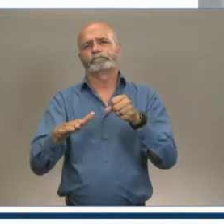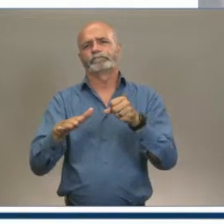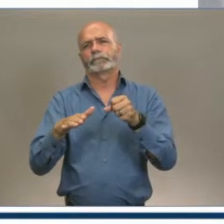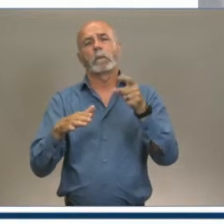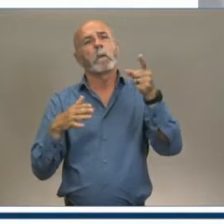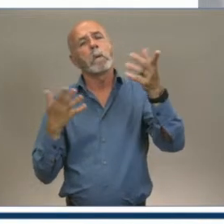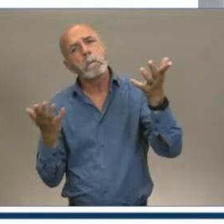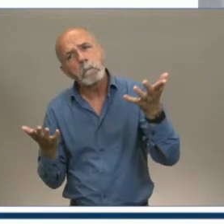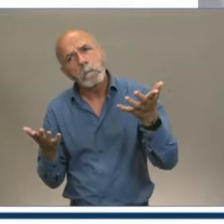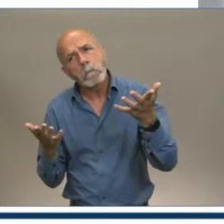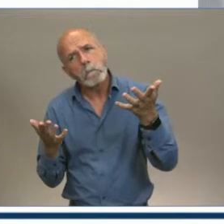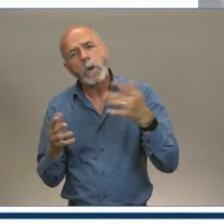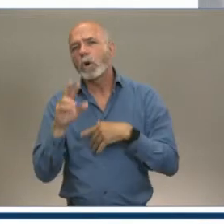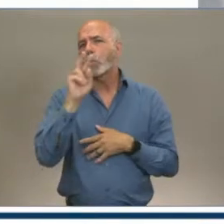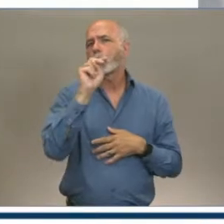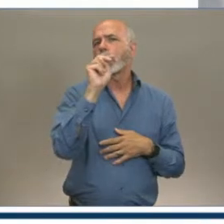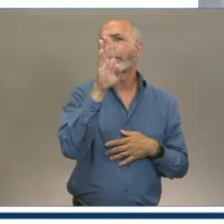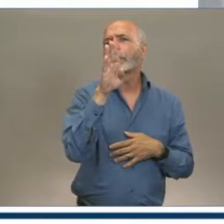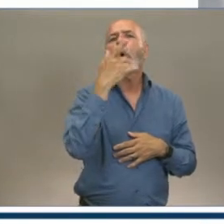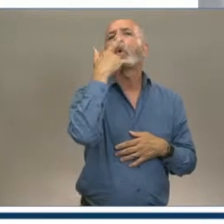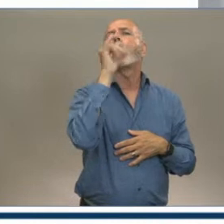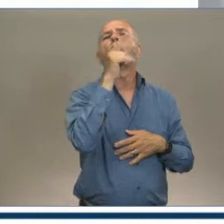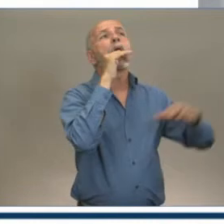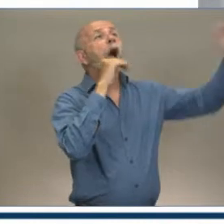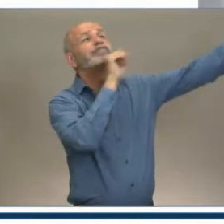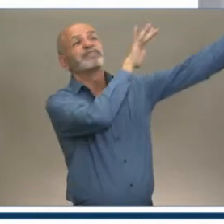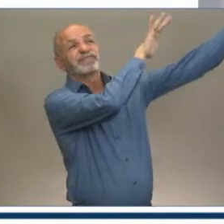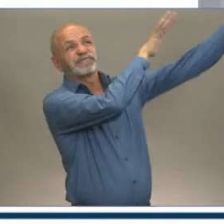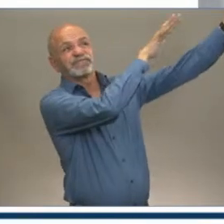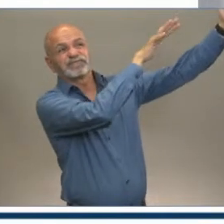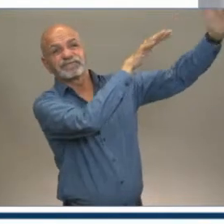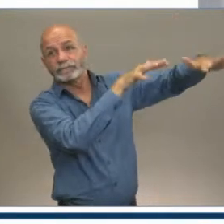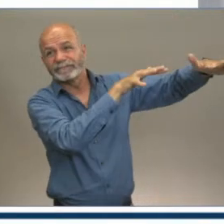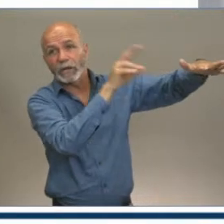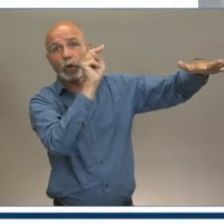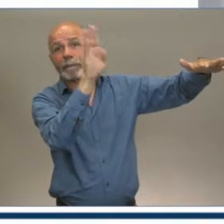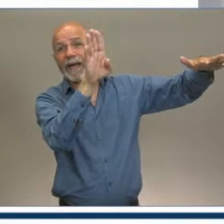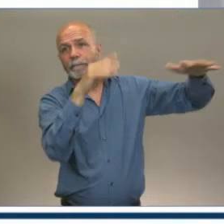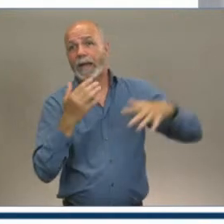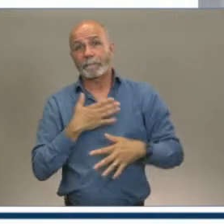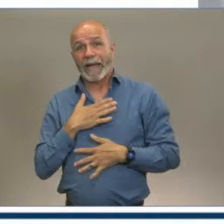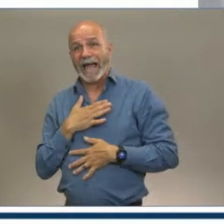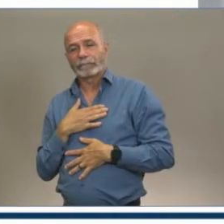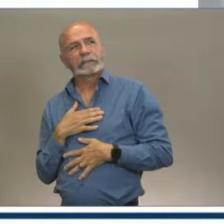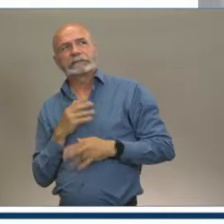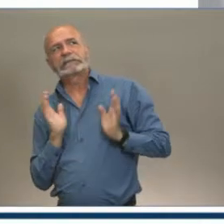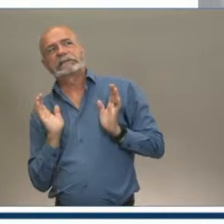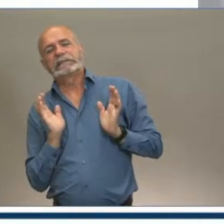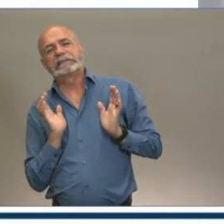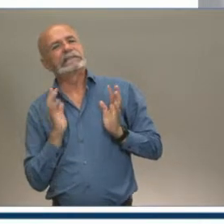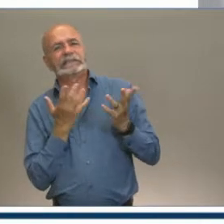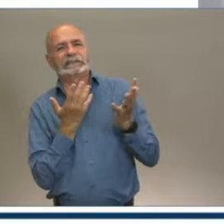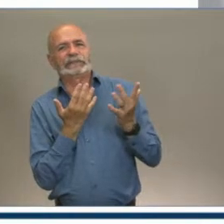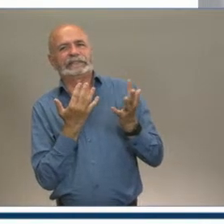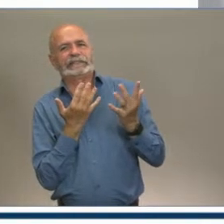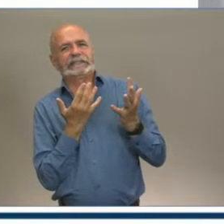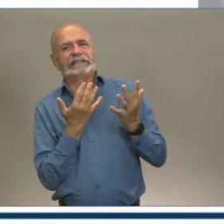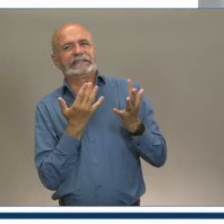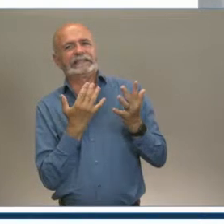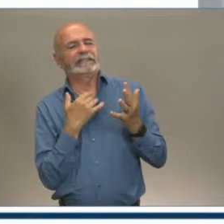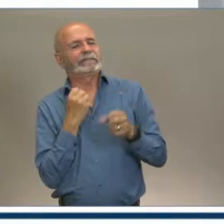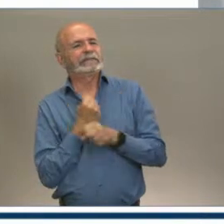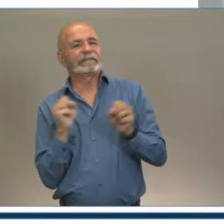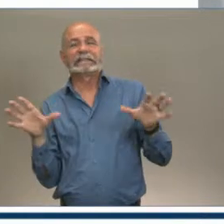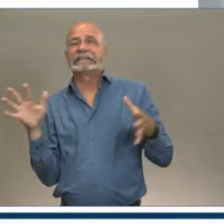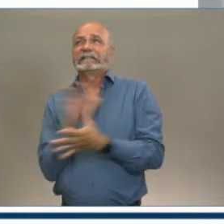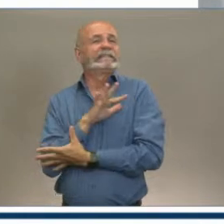open to Canada, we won't know exactly how we'll determine our next steps, but we'll ensure that we keep Nova Scotians safe and we won't take